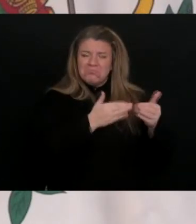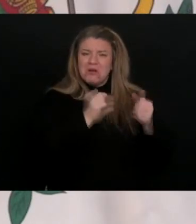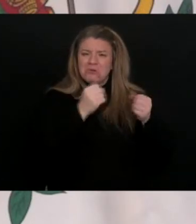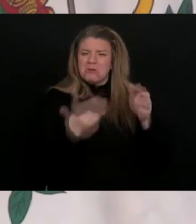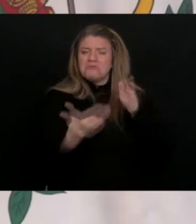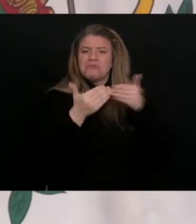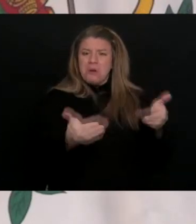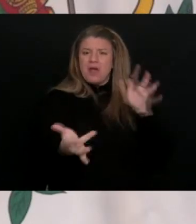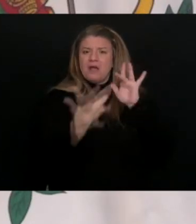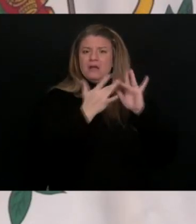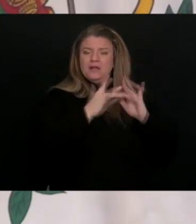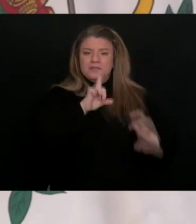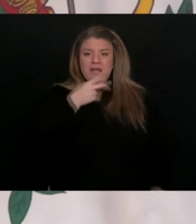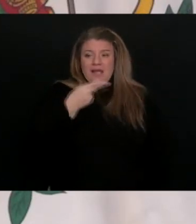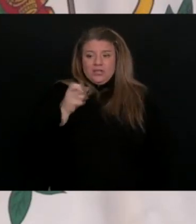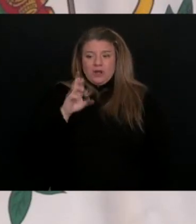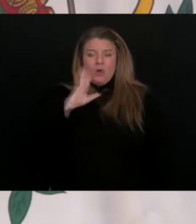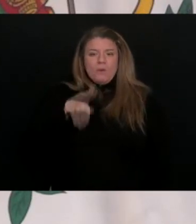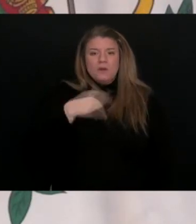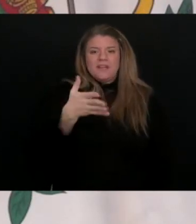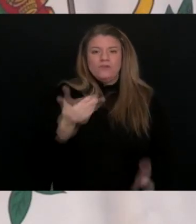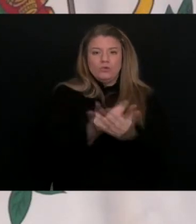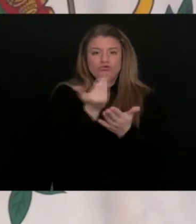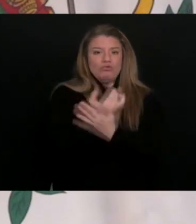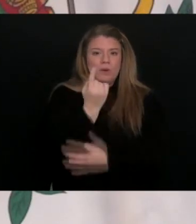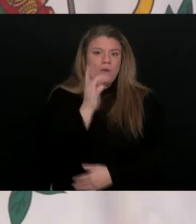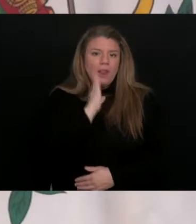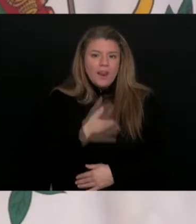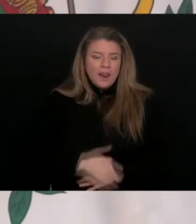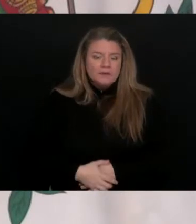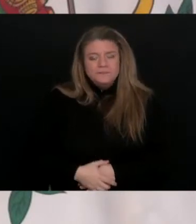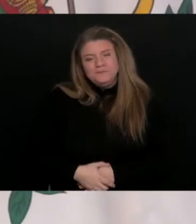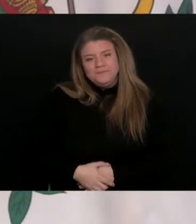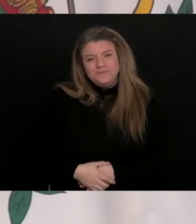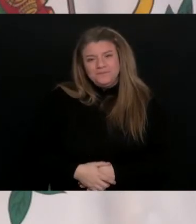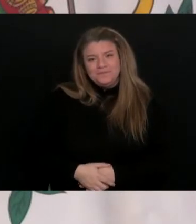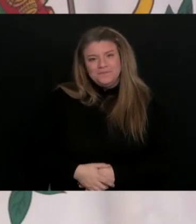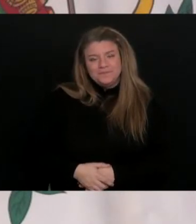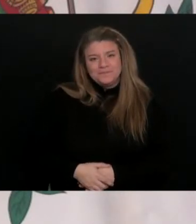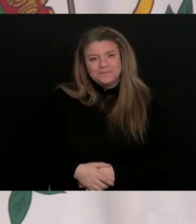and we'll get you a replacement on that.